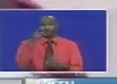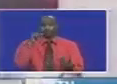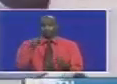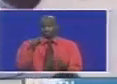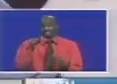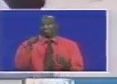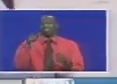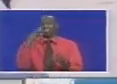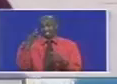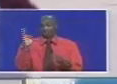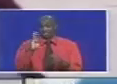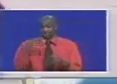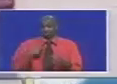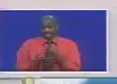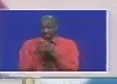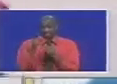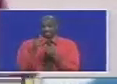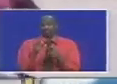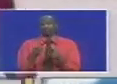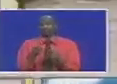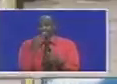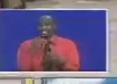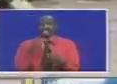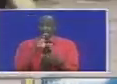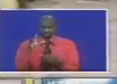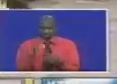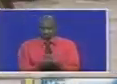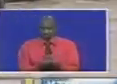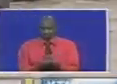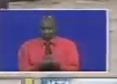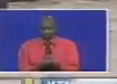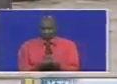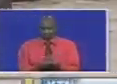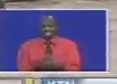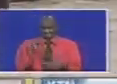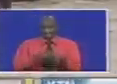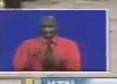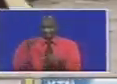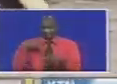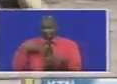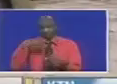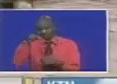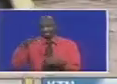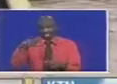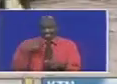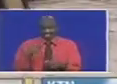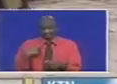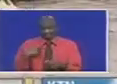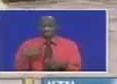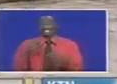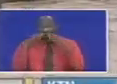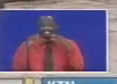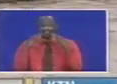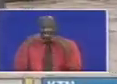to support the drought mitigation efforts in the country. Even as the villagers of Chokochok live today with a